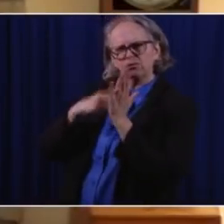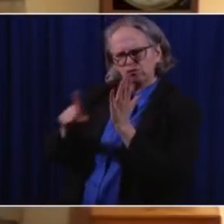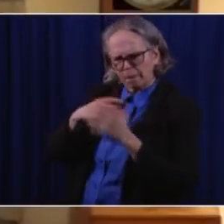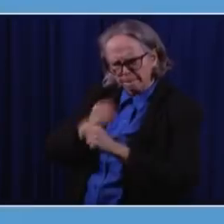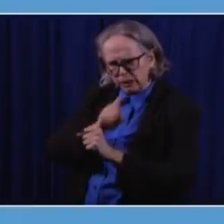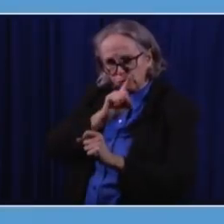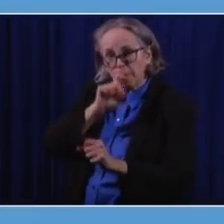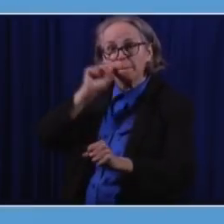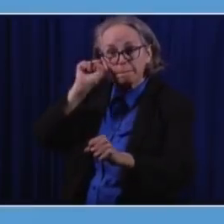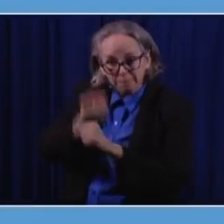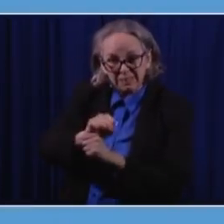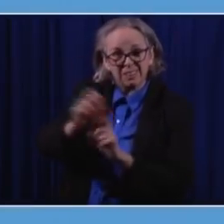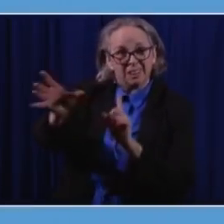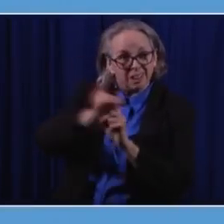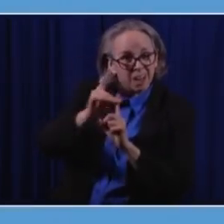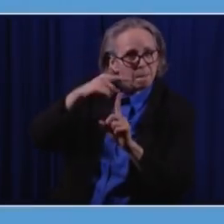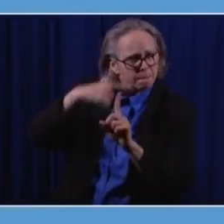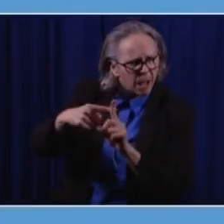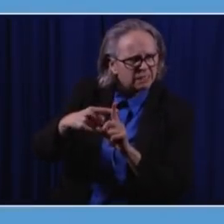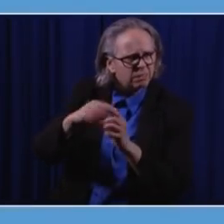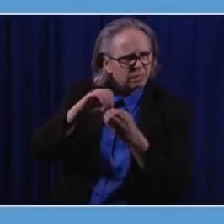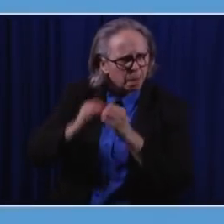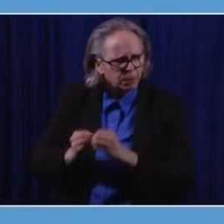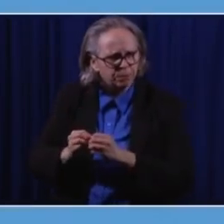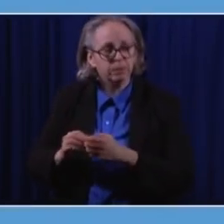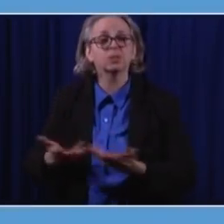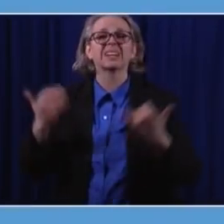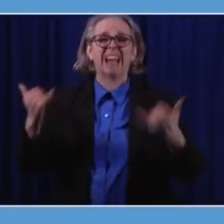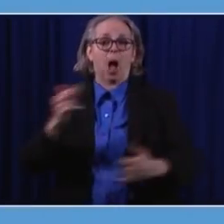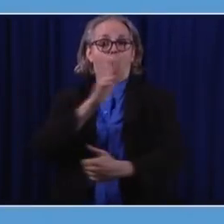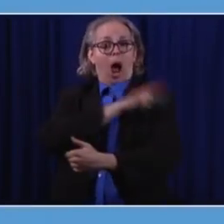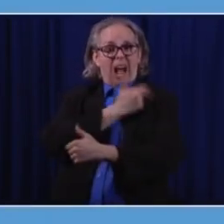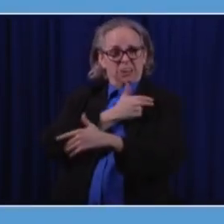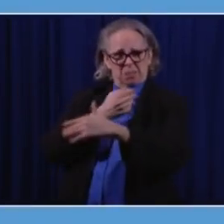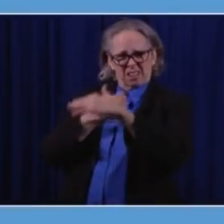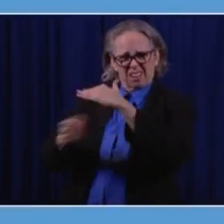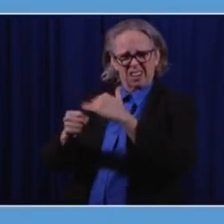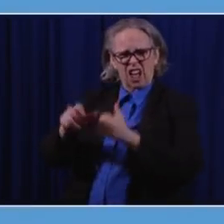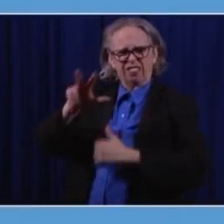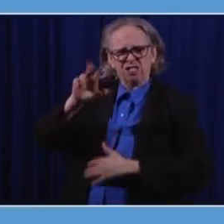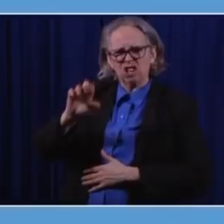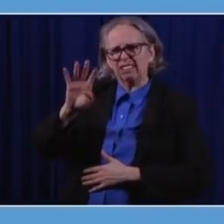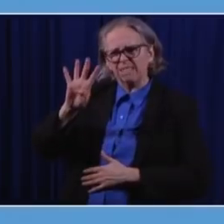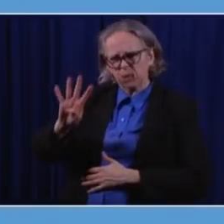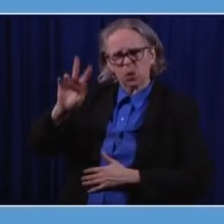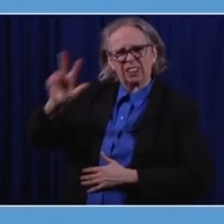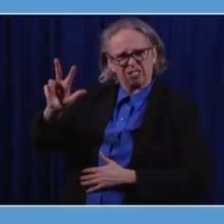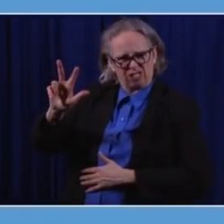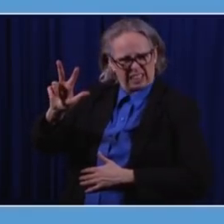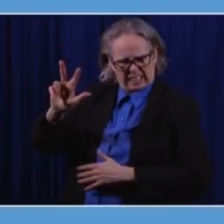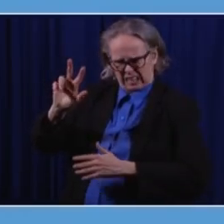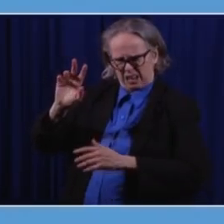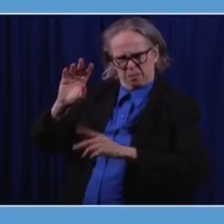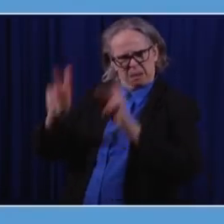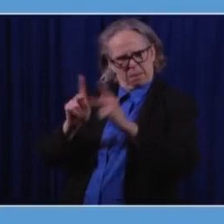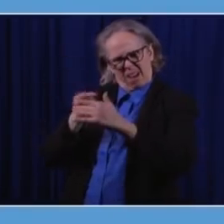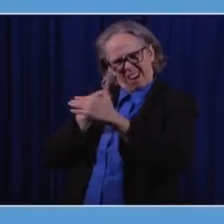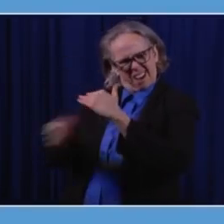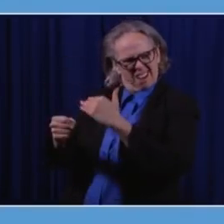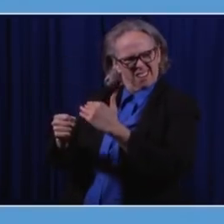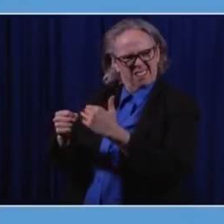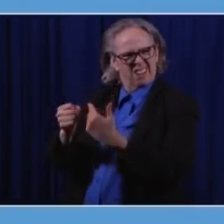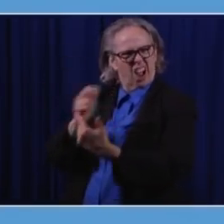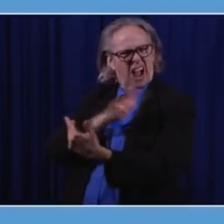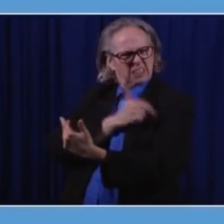have 343 new hospitalizations reported in the last 24 hours. So this is a